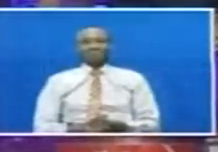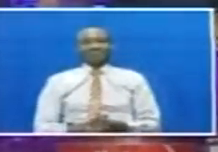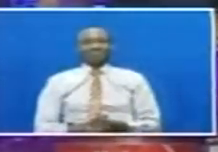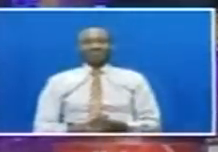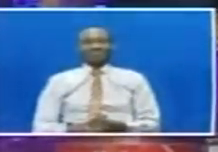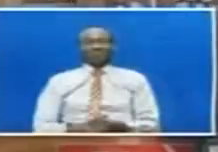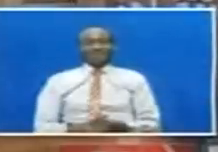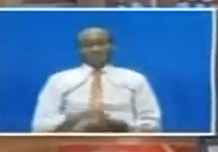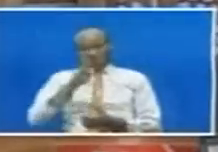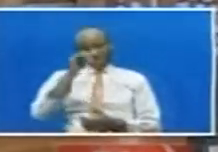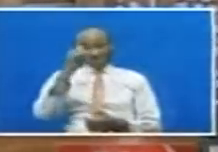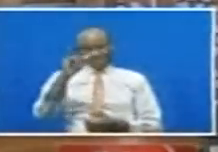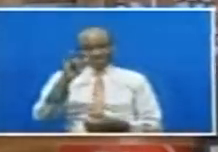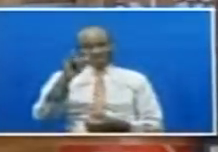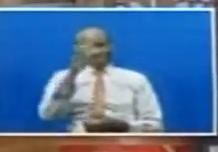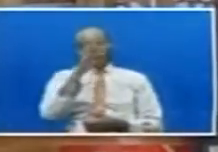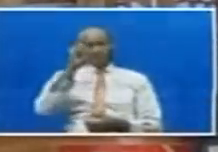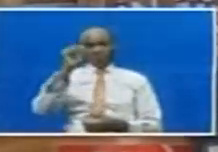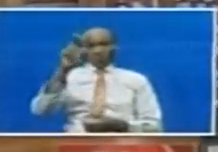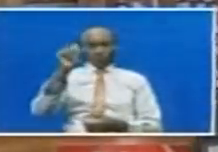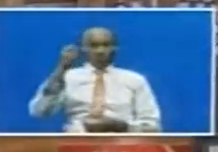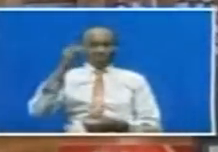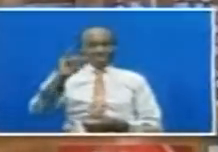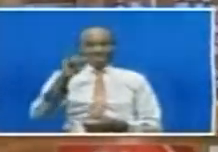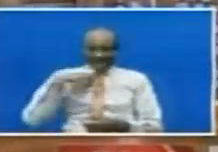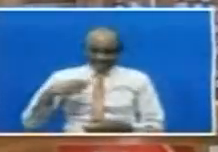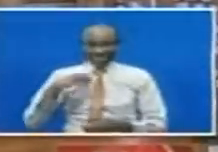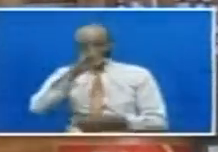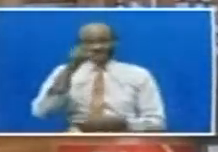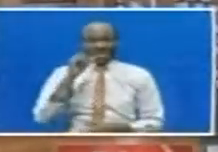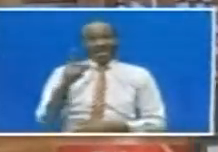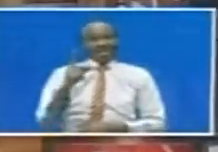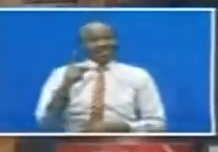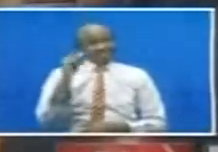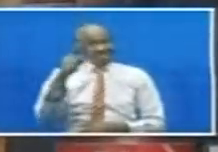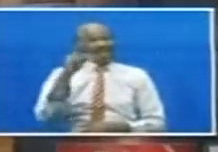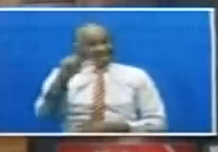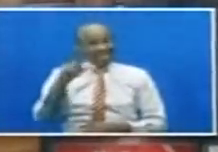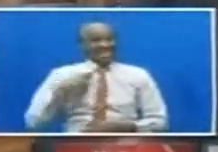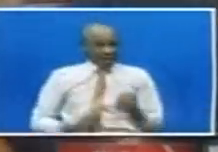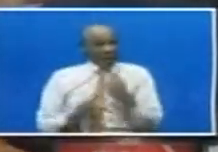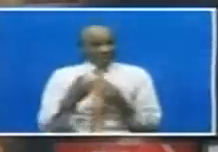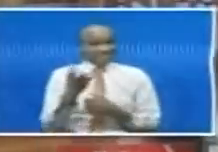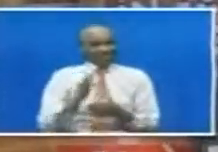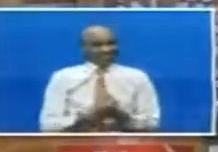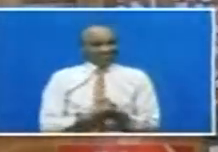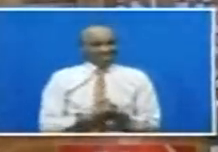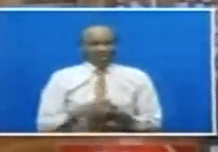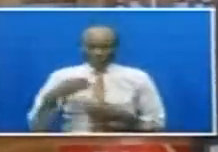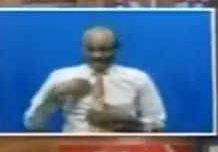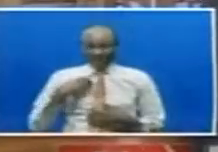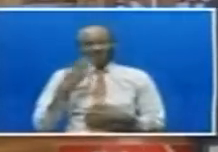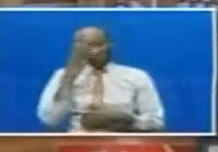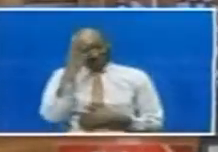At Betty Murugi, at Karanja Kabage, at Koinange Jeff. Wow, it's getting pretty hot out here. List of